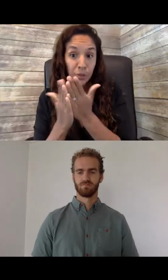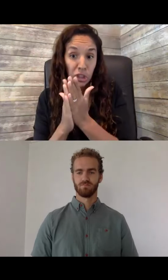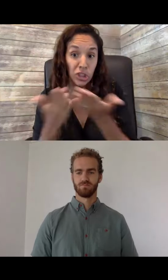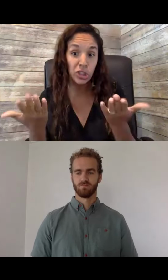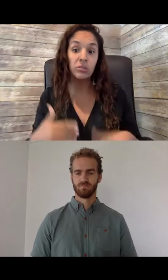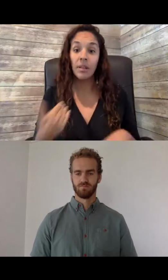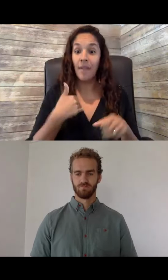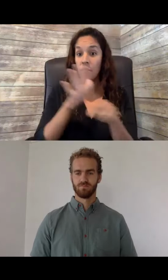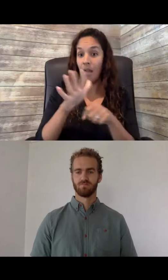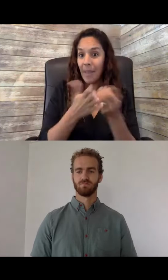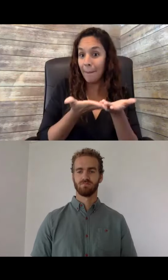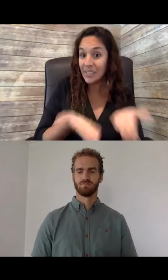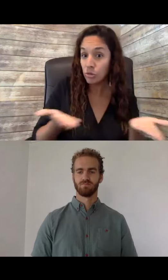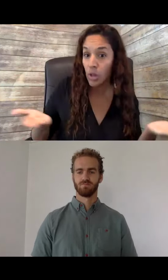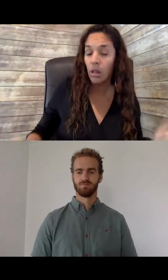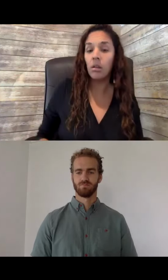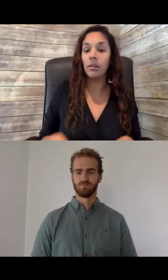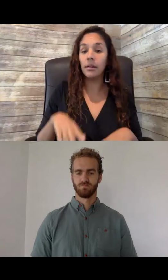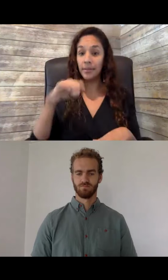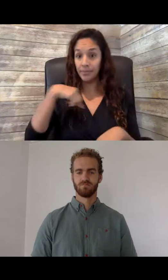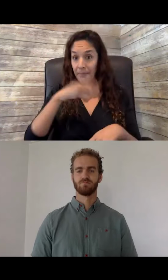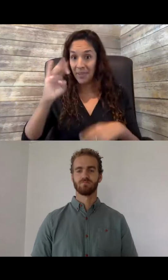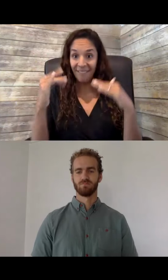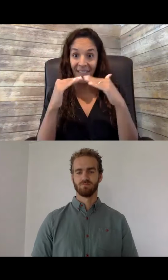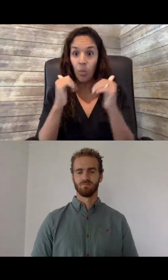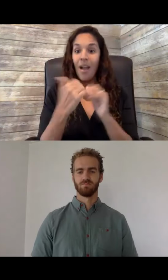Reviewing our materials to making sure that we have enough diversity.